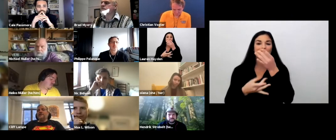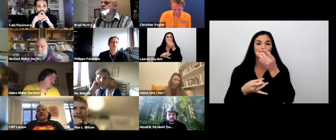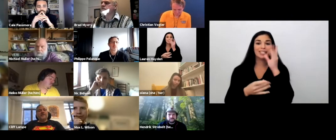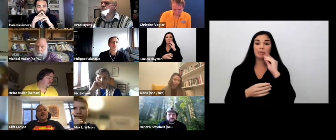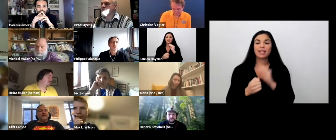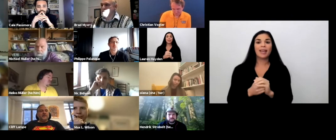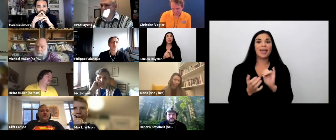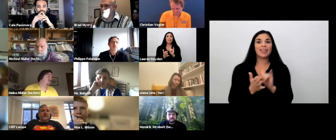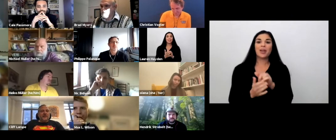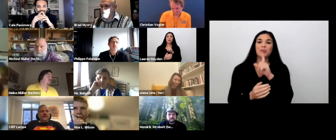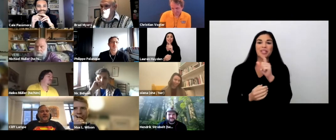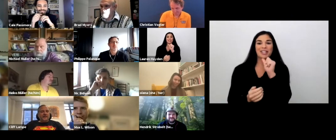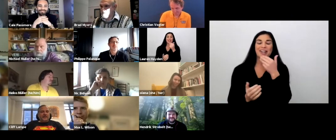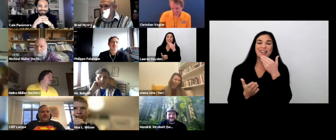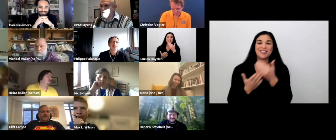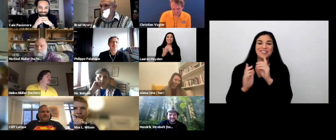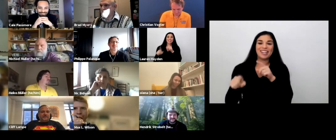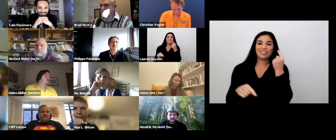totally unsatisfying answer for you. Sorry.